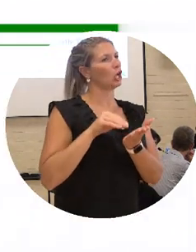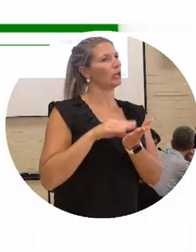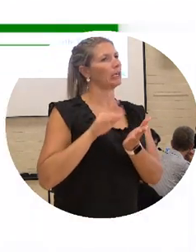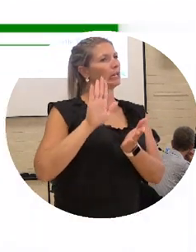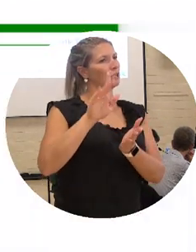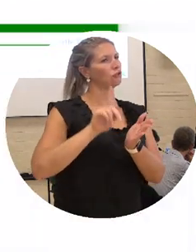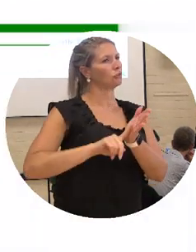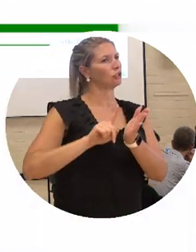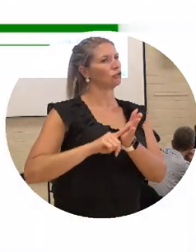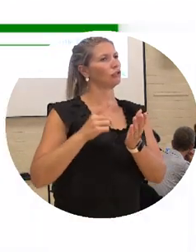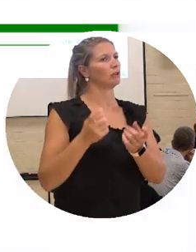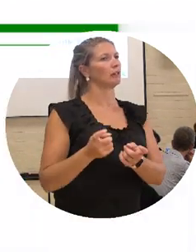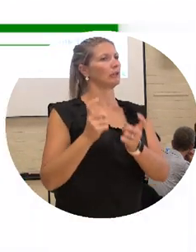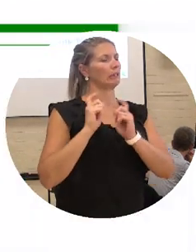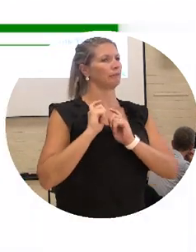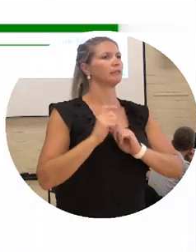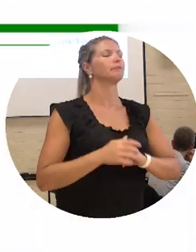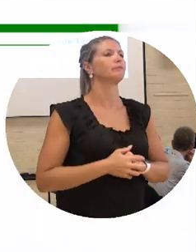Thank you, Mr. Chair.